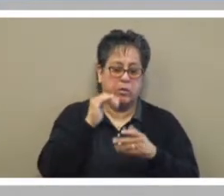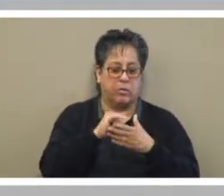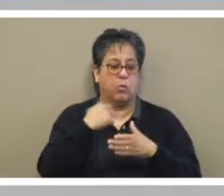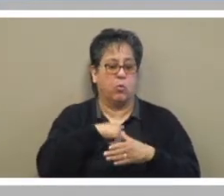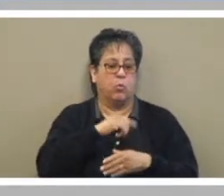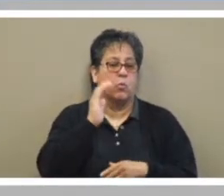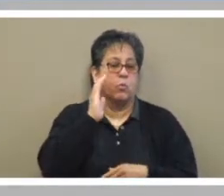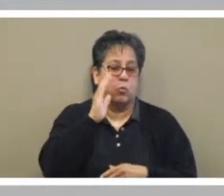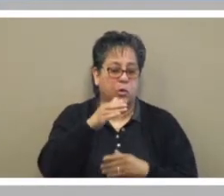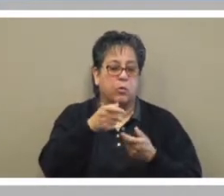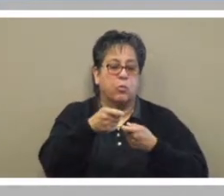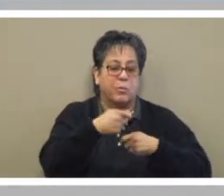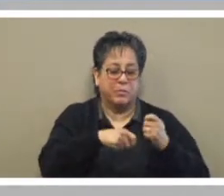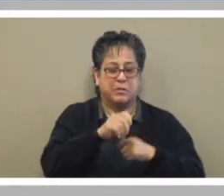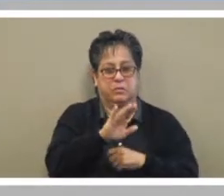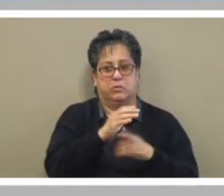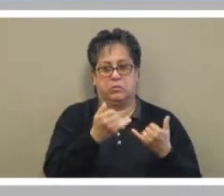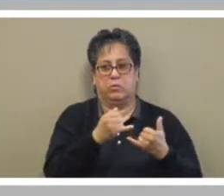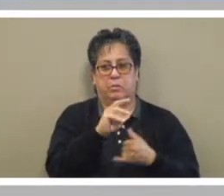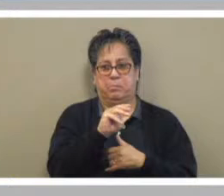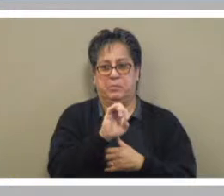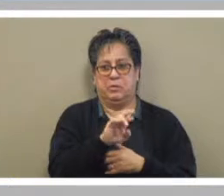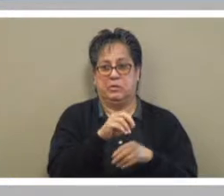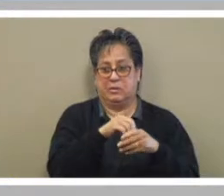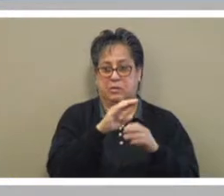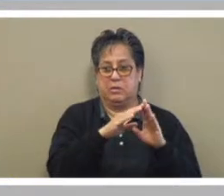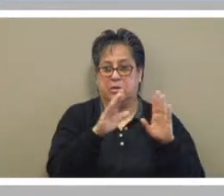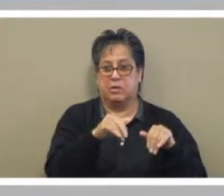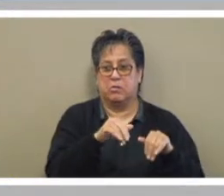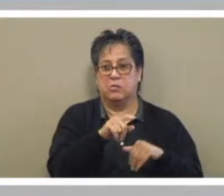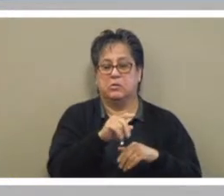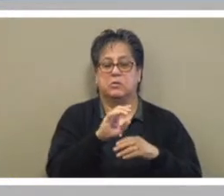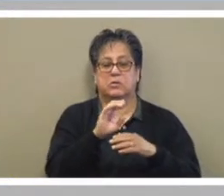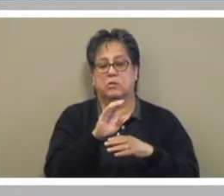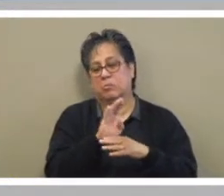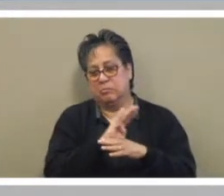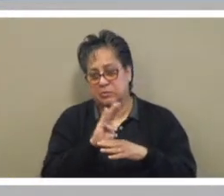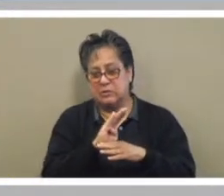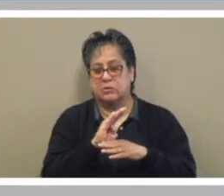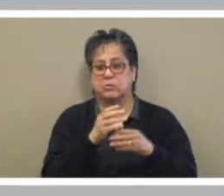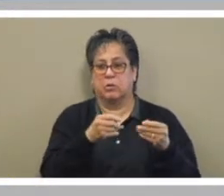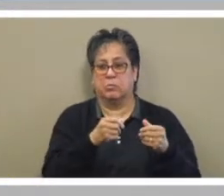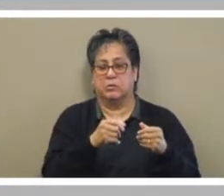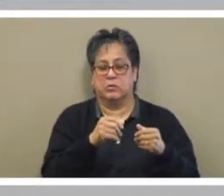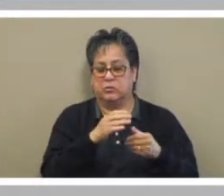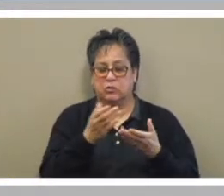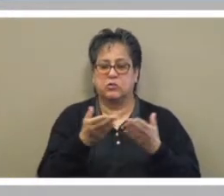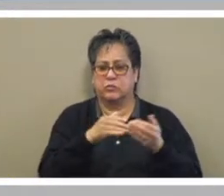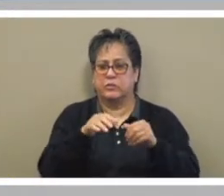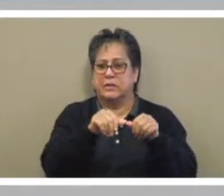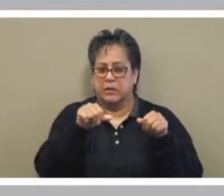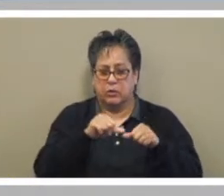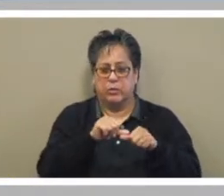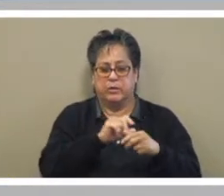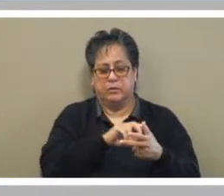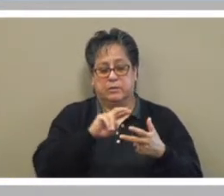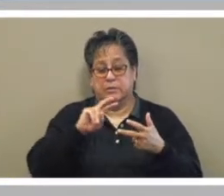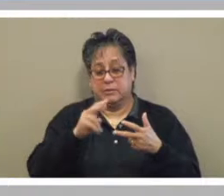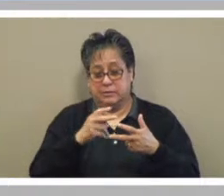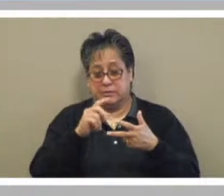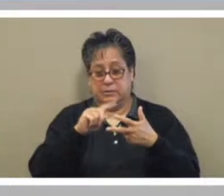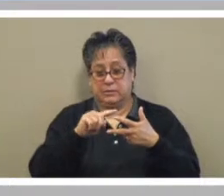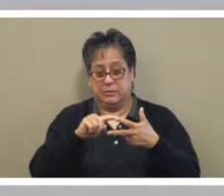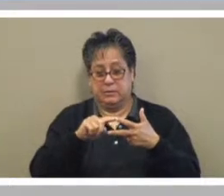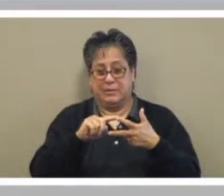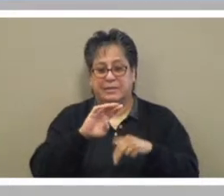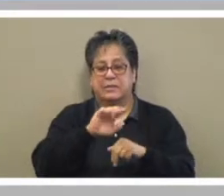be replacing their current meters in their homes, in their commercial properties, and throughout our service area. And then phase two is more